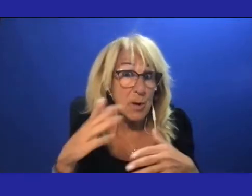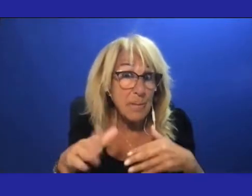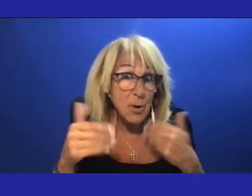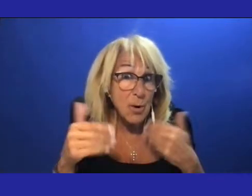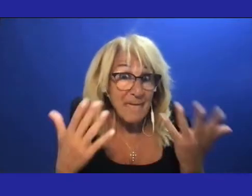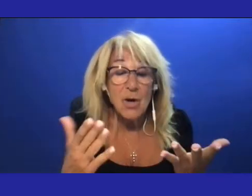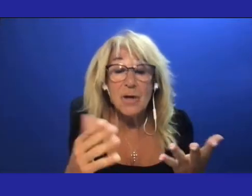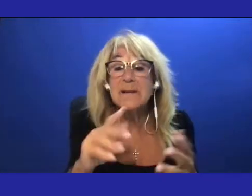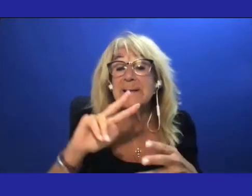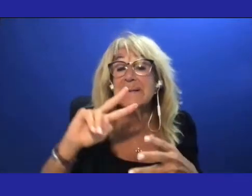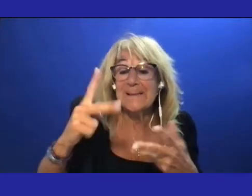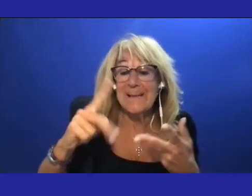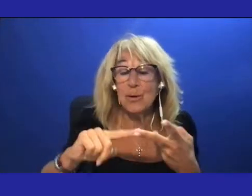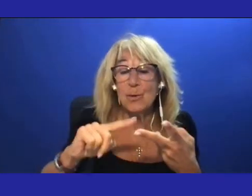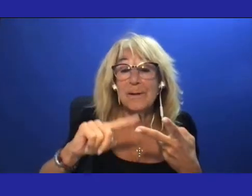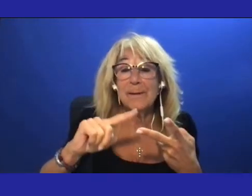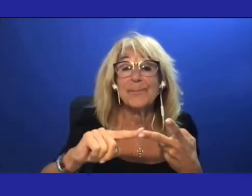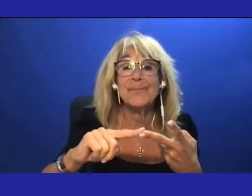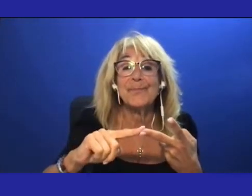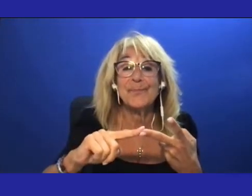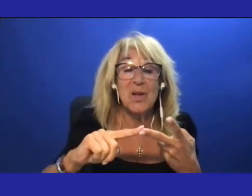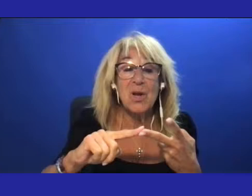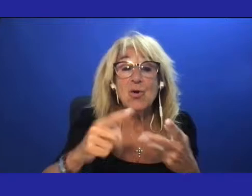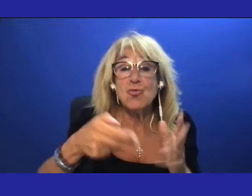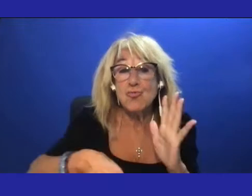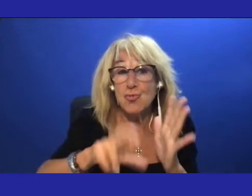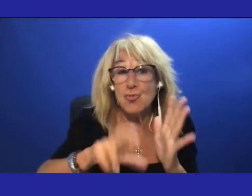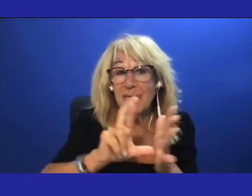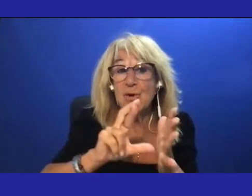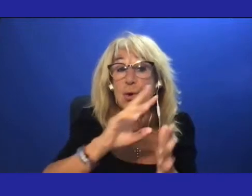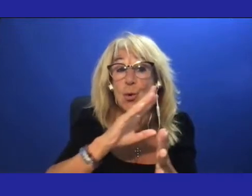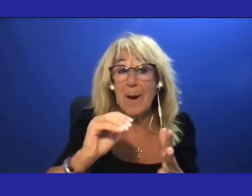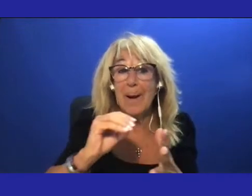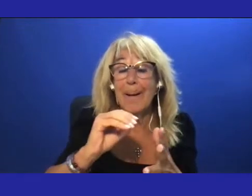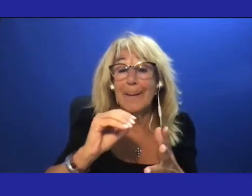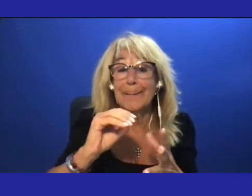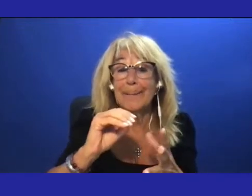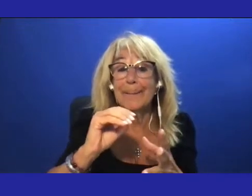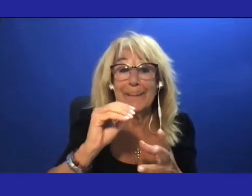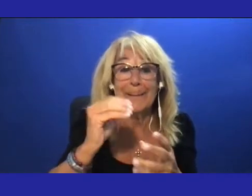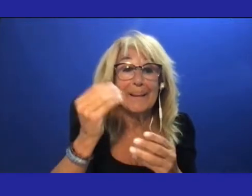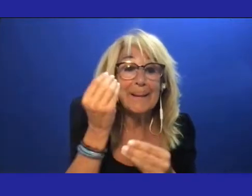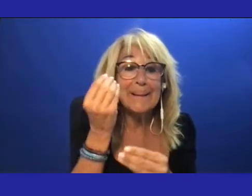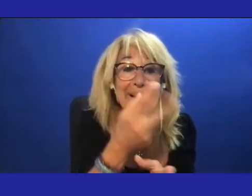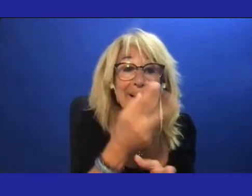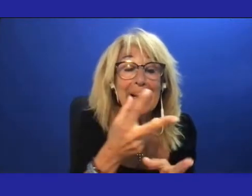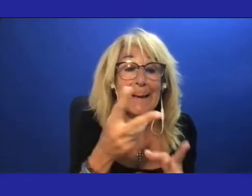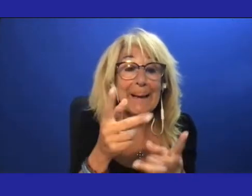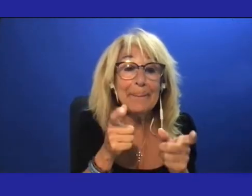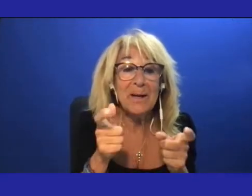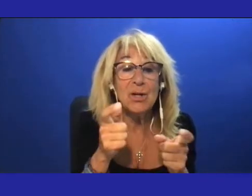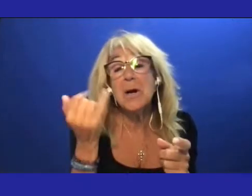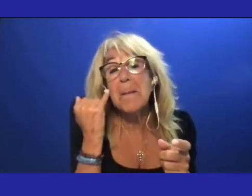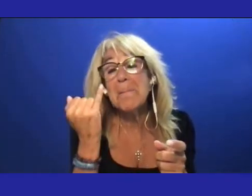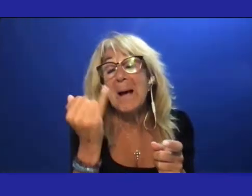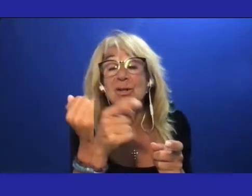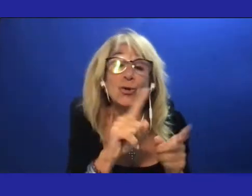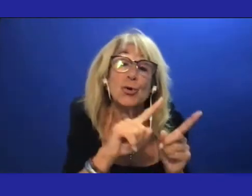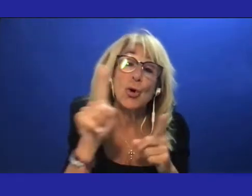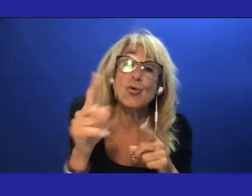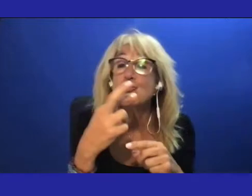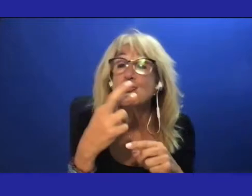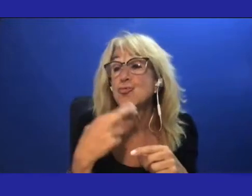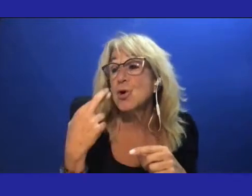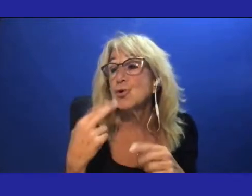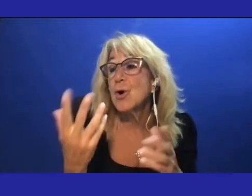reviews management, which is really our reputation. So that's, imagine if you're going to a restaurant and they ask you to leave a